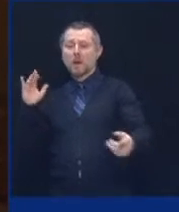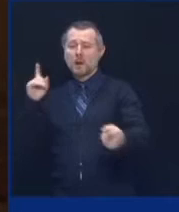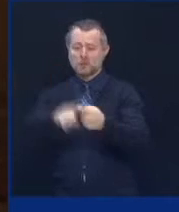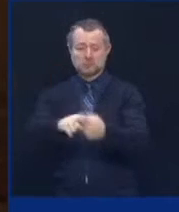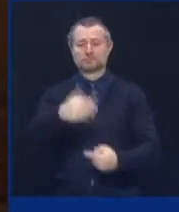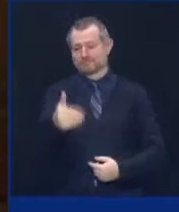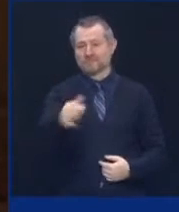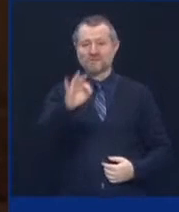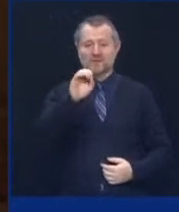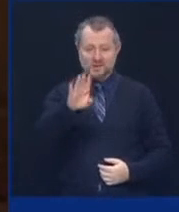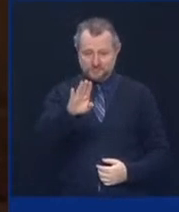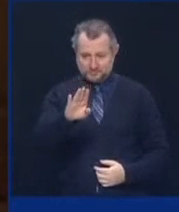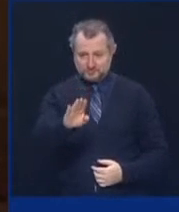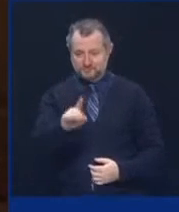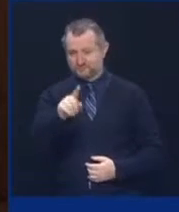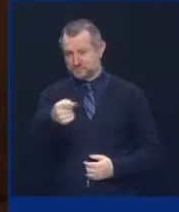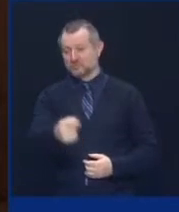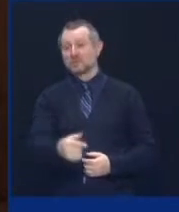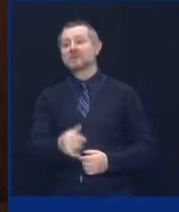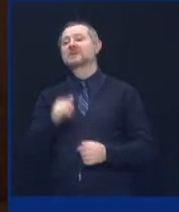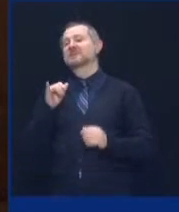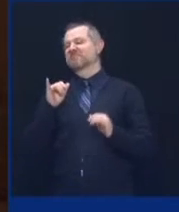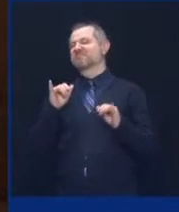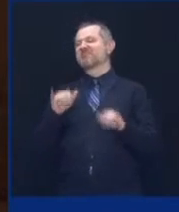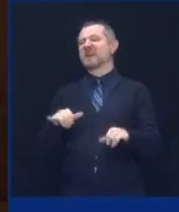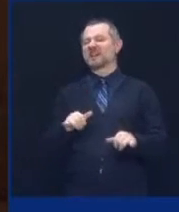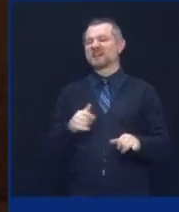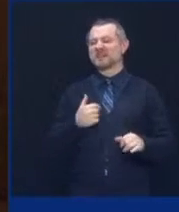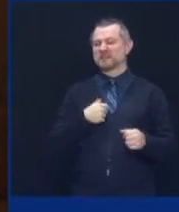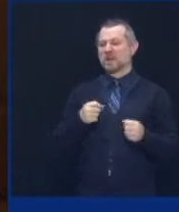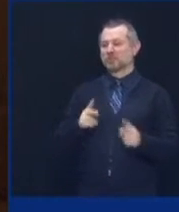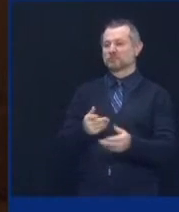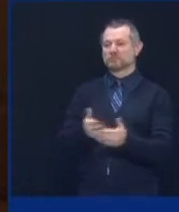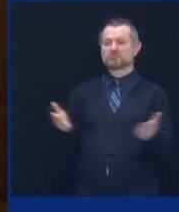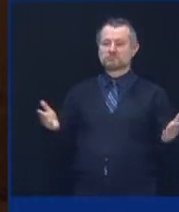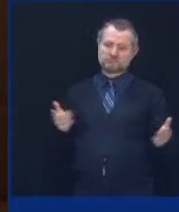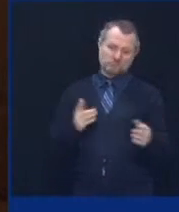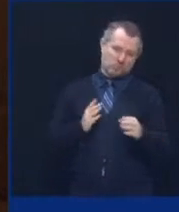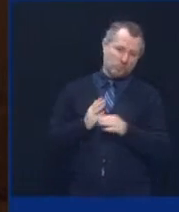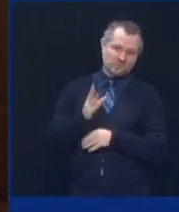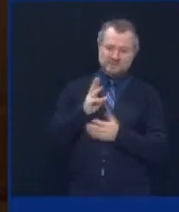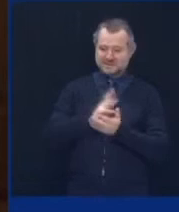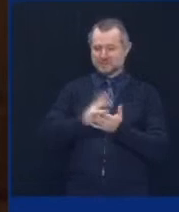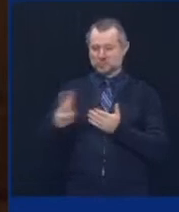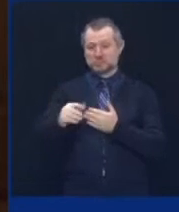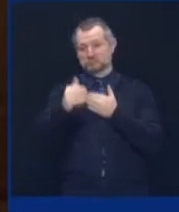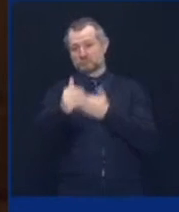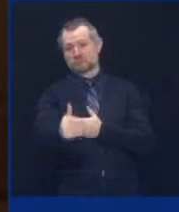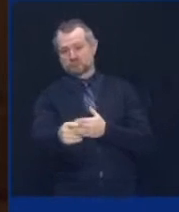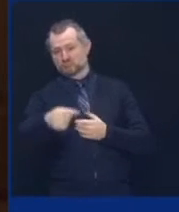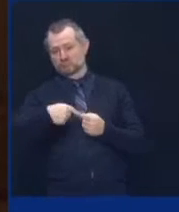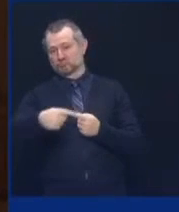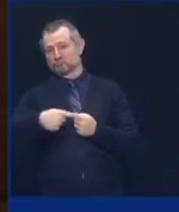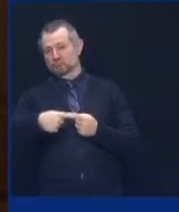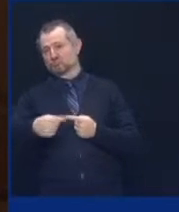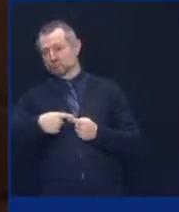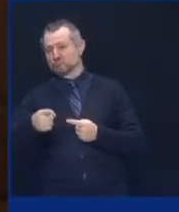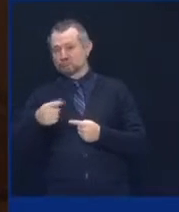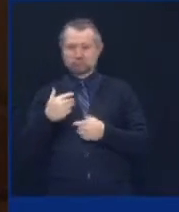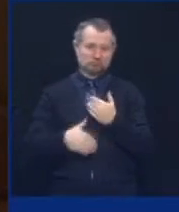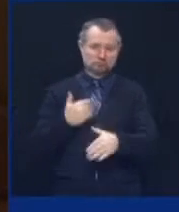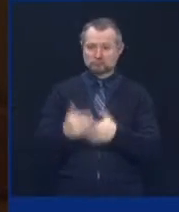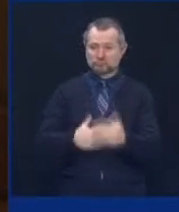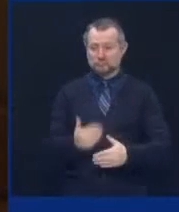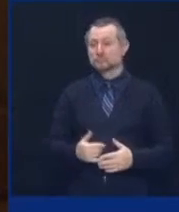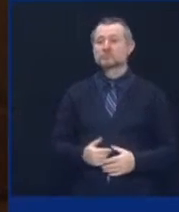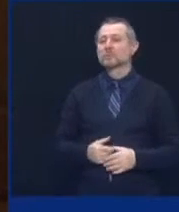So that window will be open, right, for over six weeks, which is longer than the original period. So there is no one who